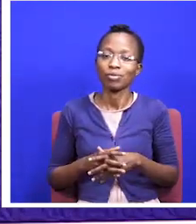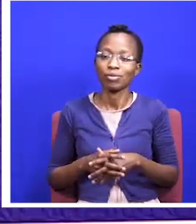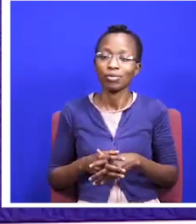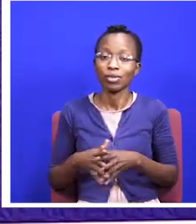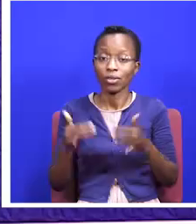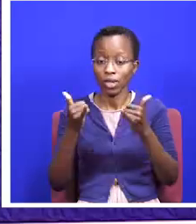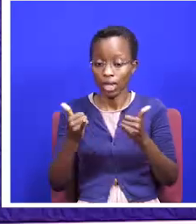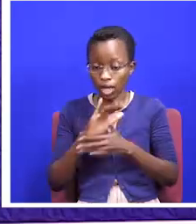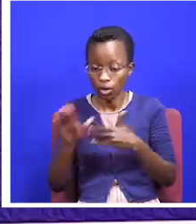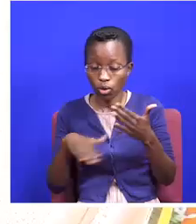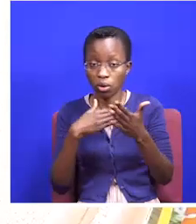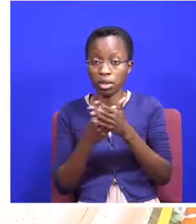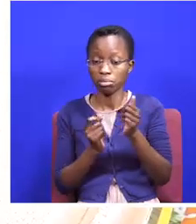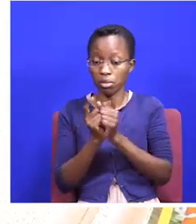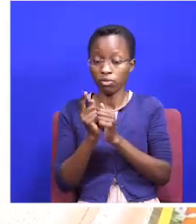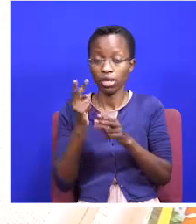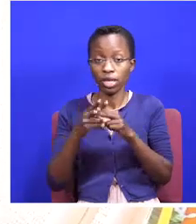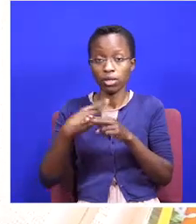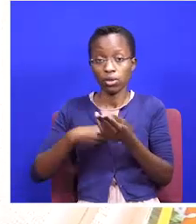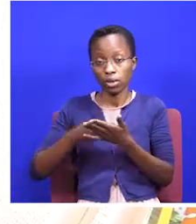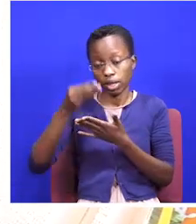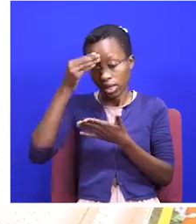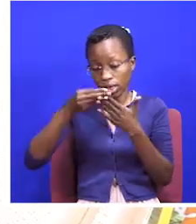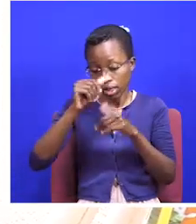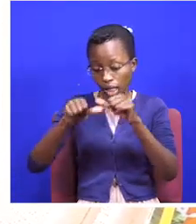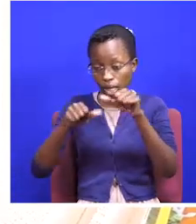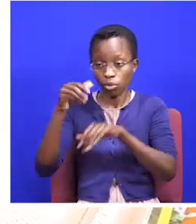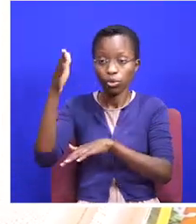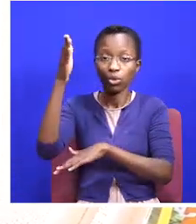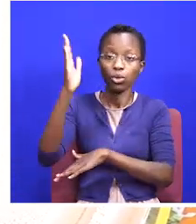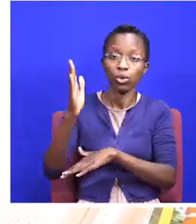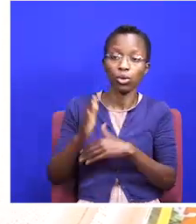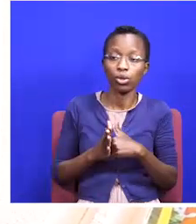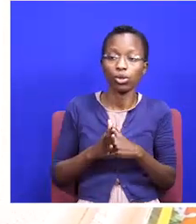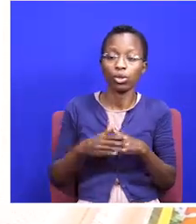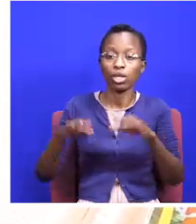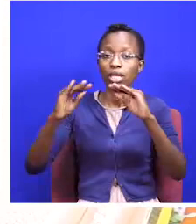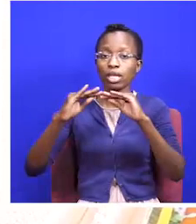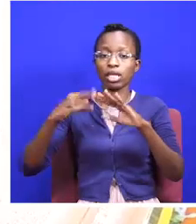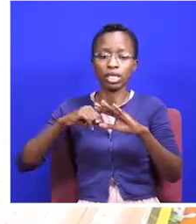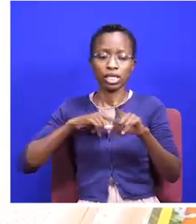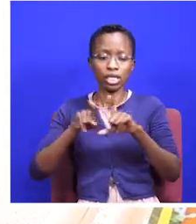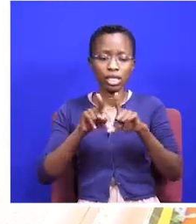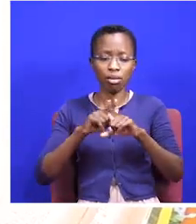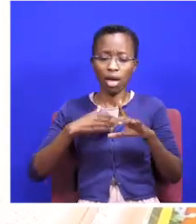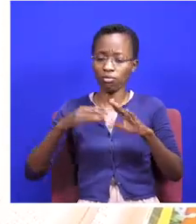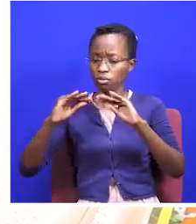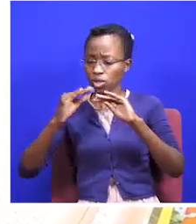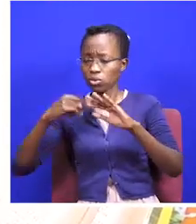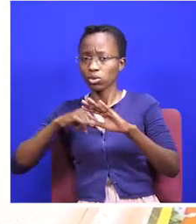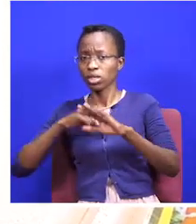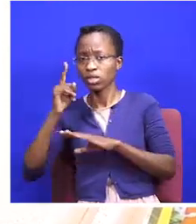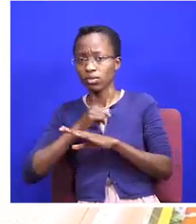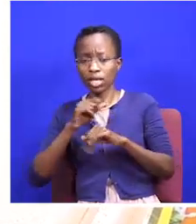excellent. Now, all these names that we've learned about God, actually they teach us and they have